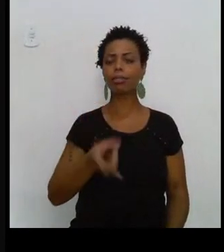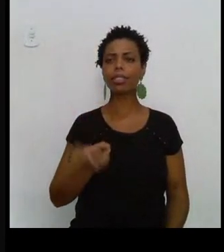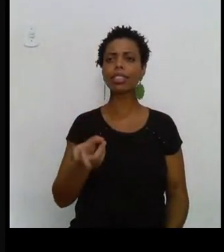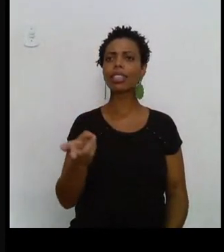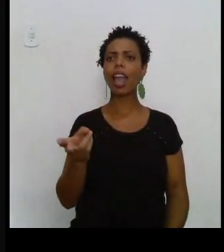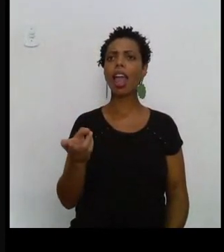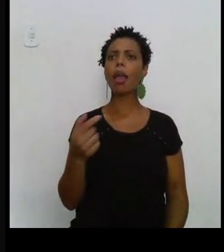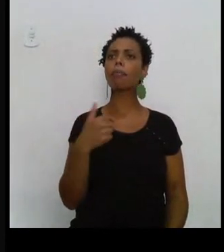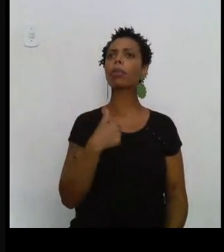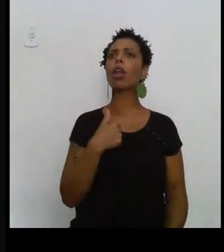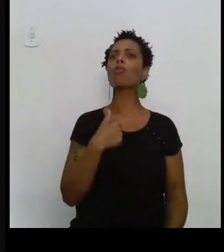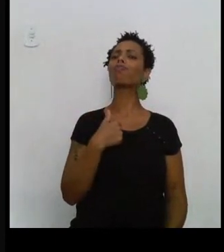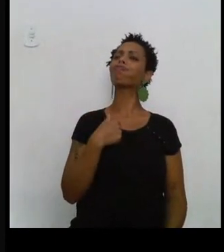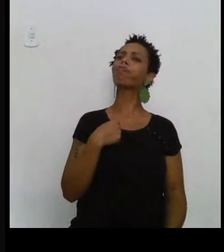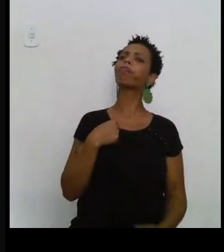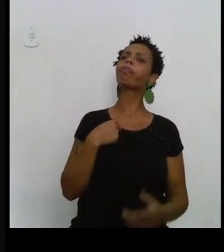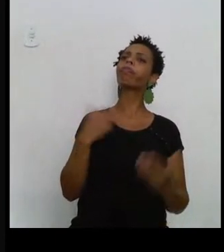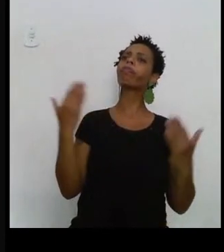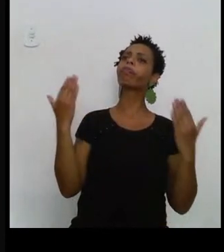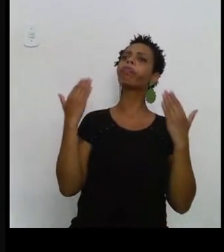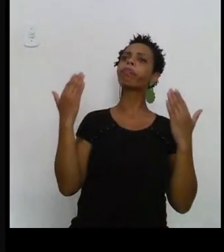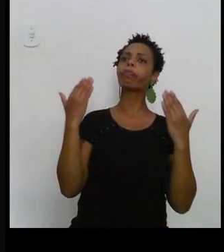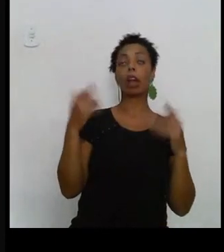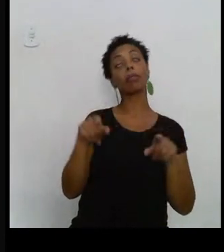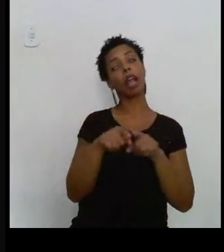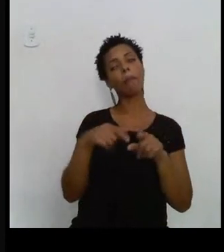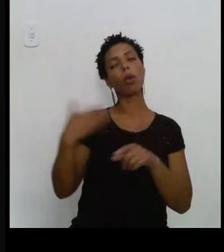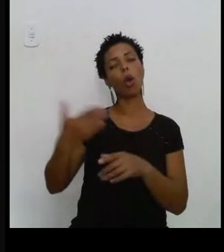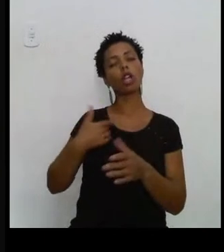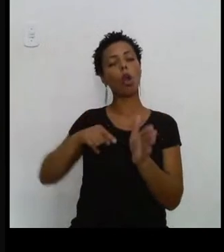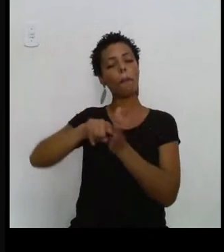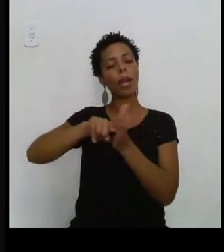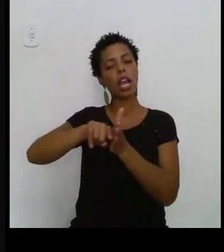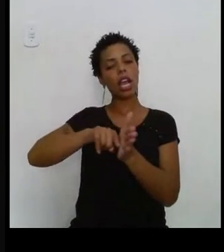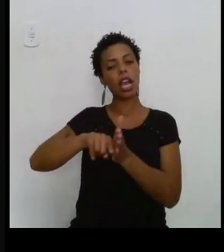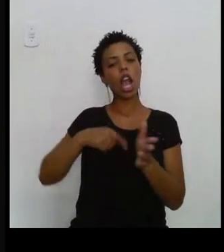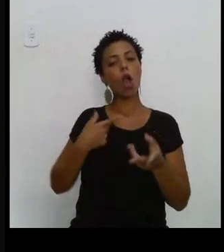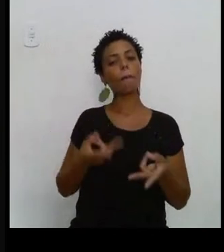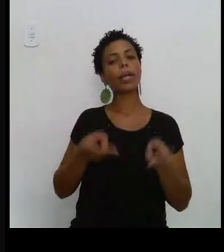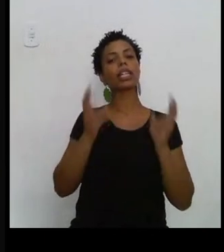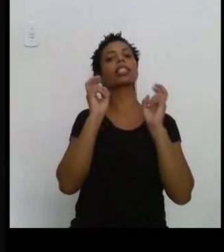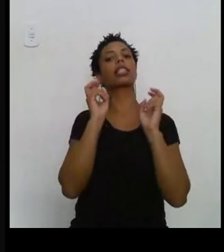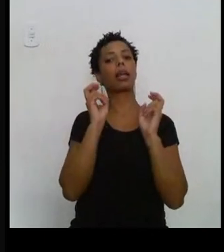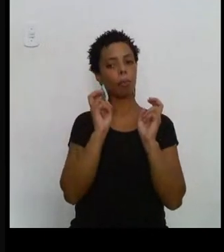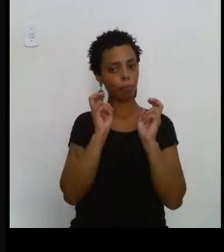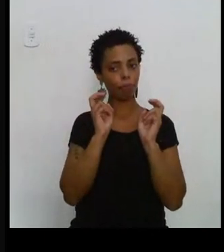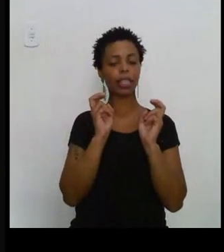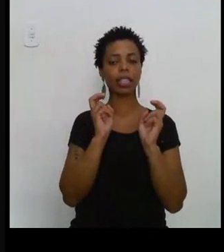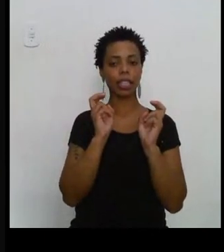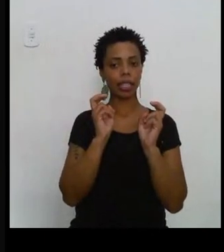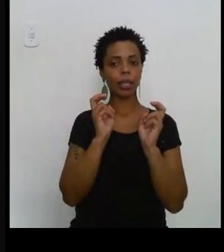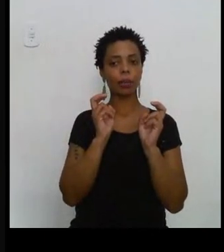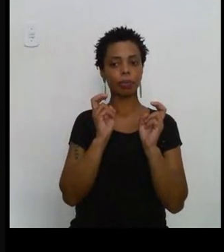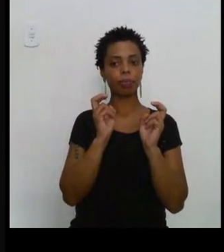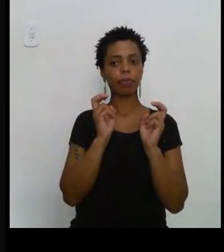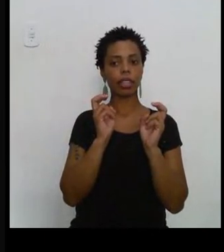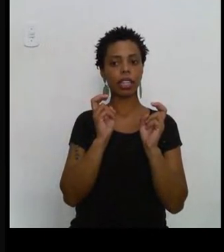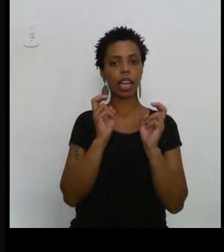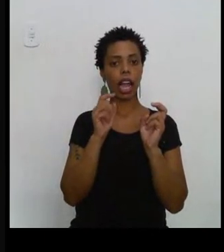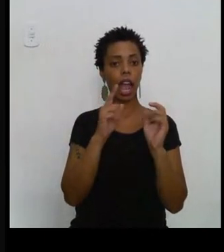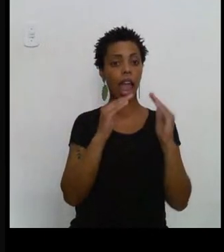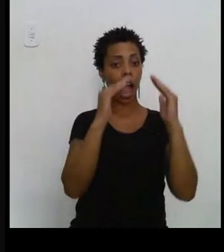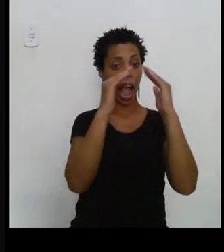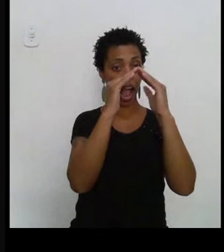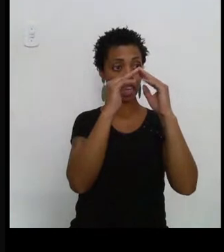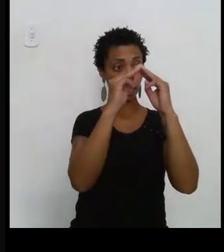search Engine yet a we the best house music is one day things bride of